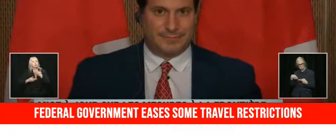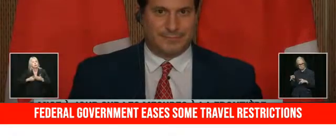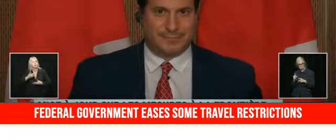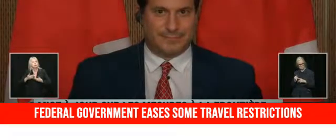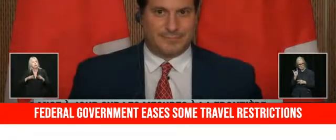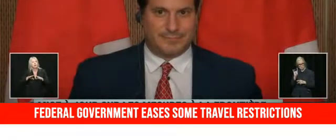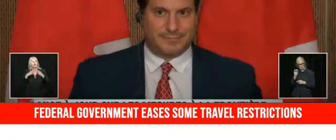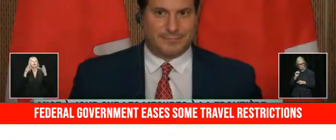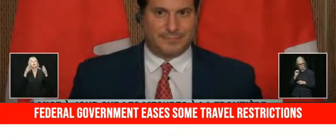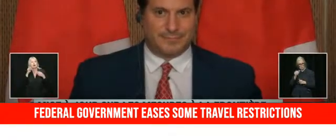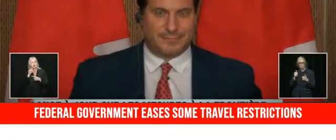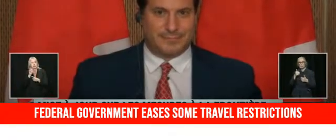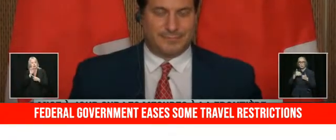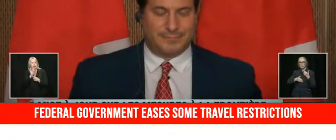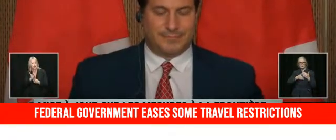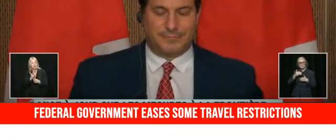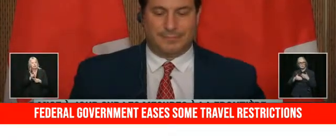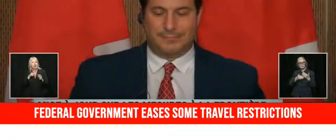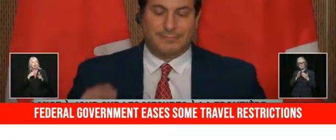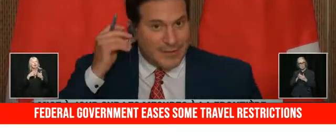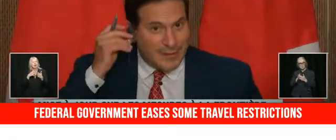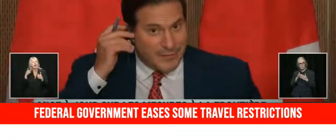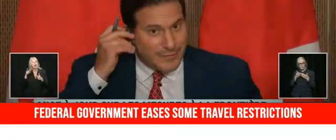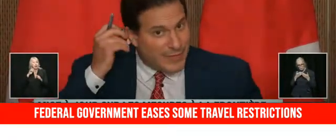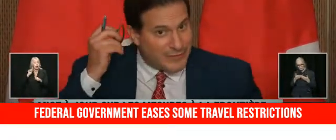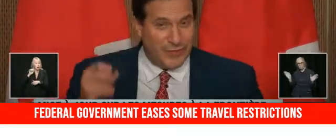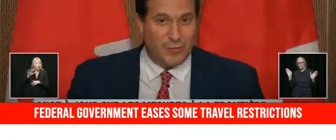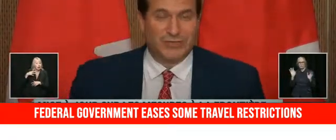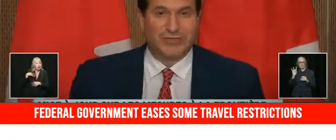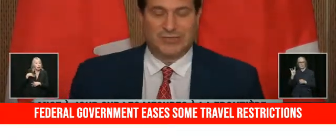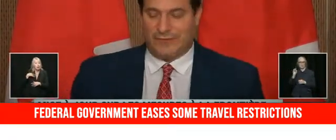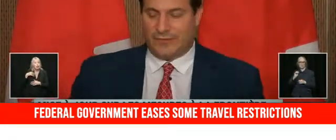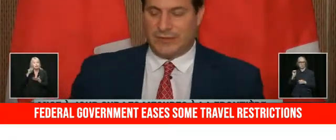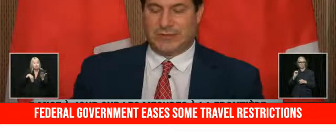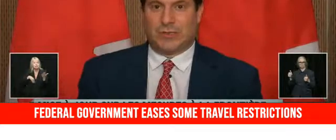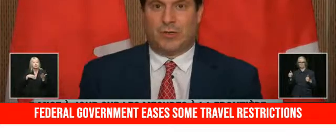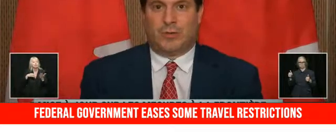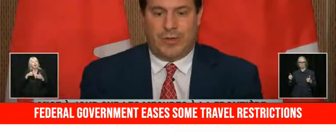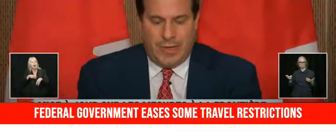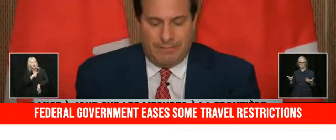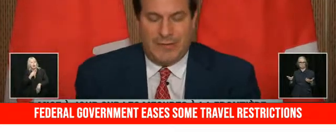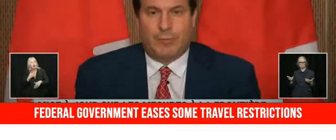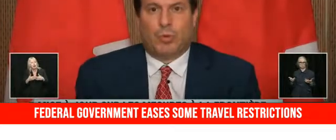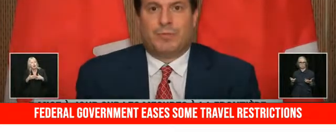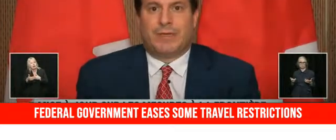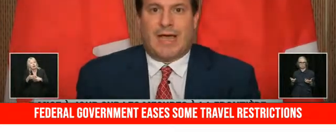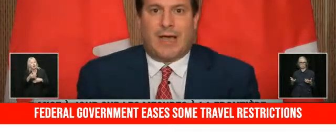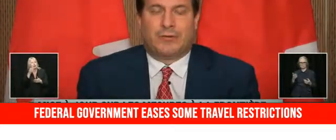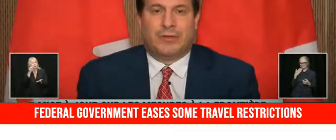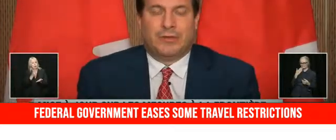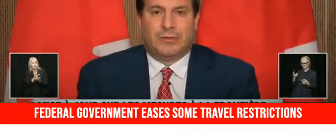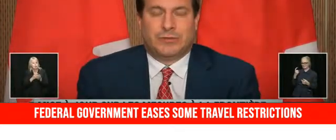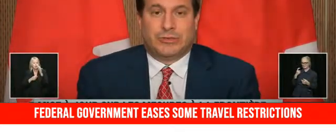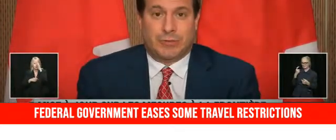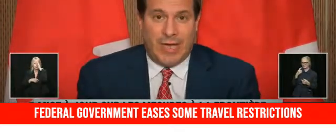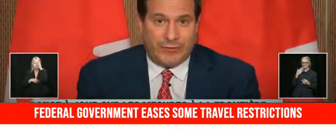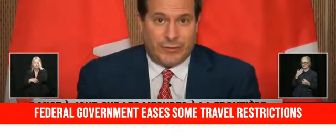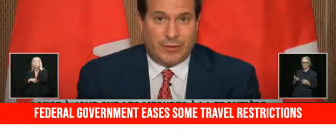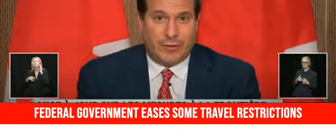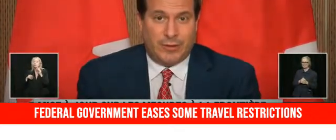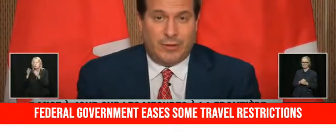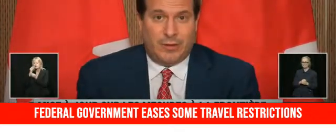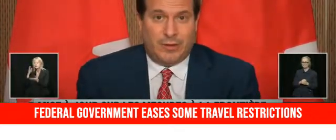guaranteed turnaround time you're providing to people? Thanks for the question, Stephanie. So people will be allowed